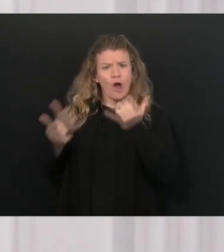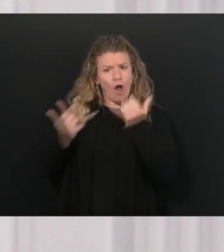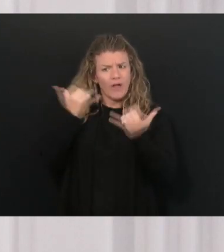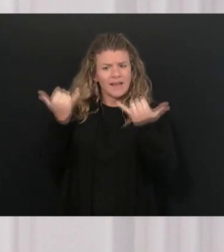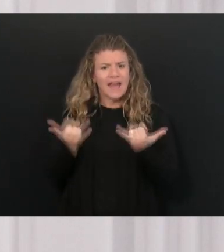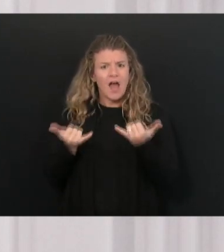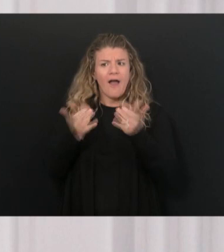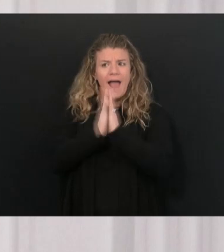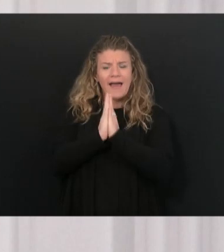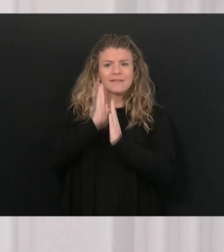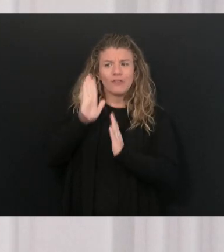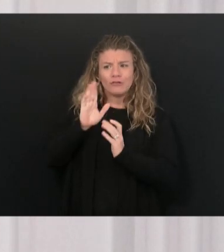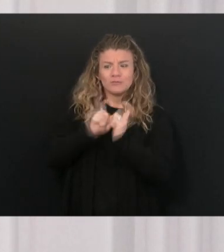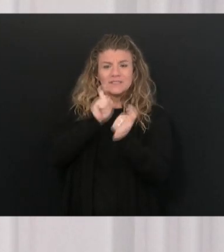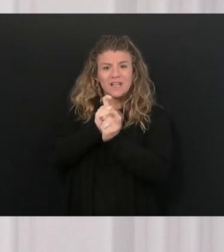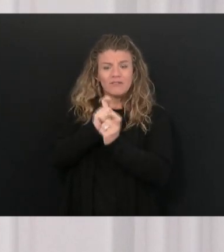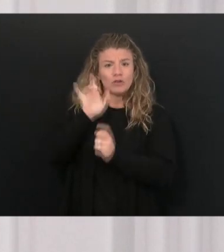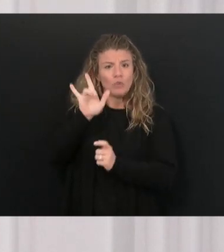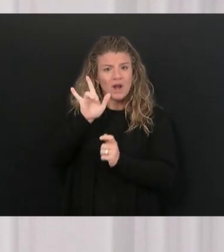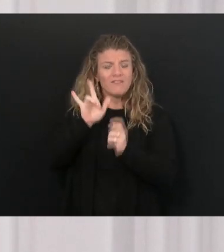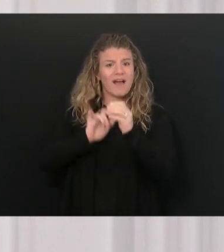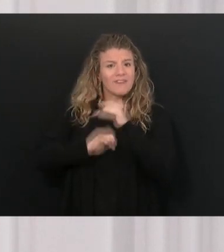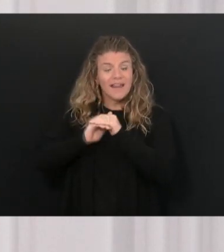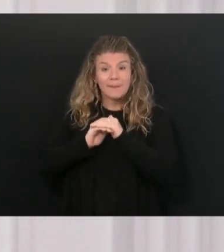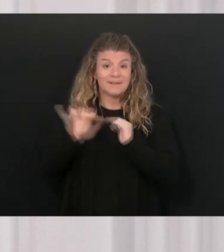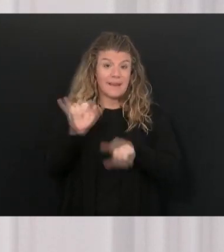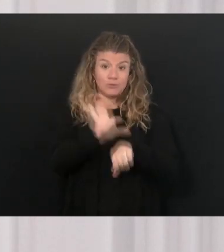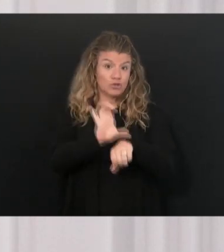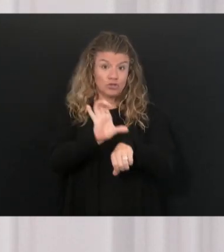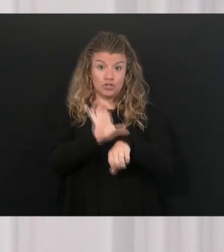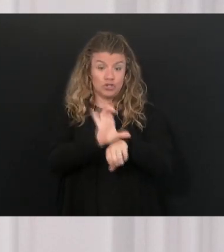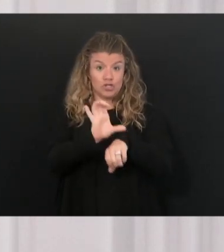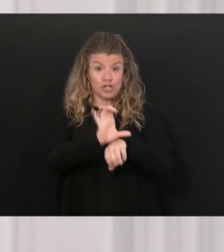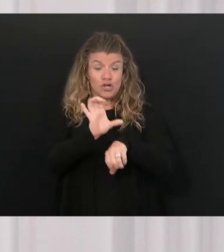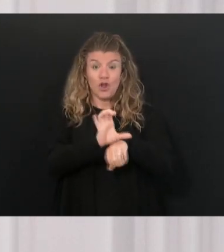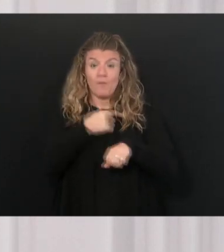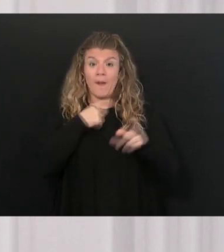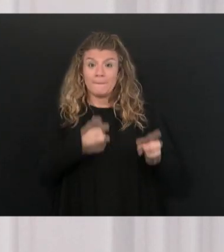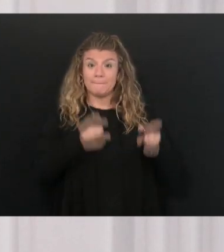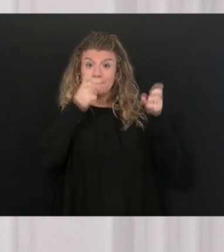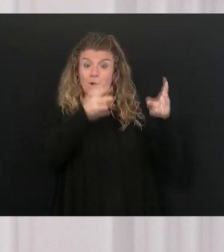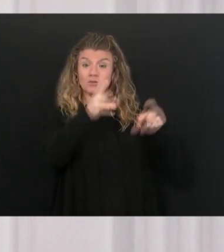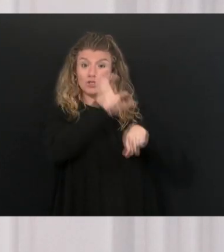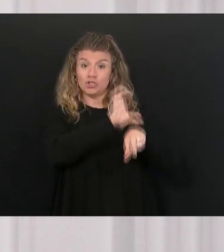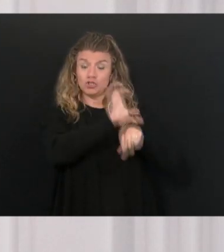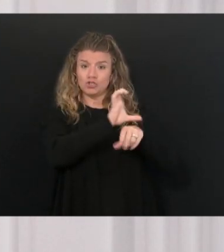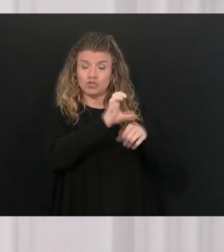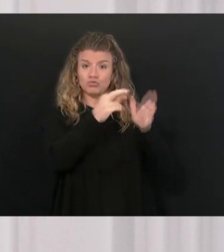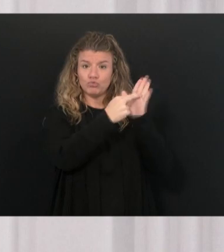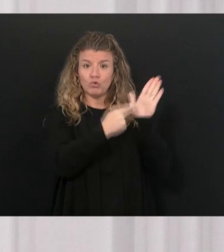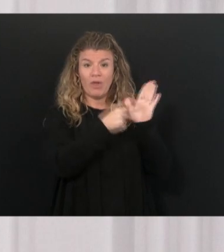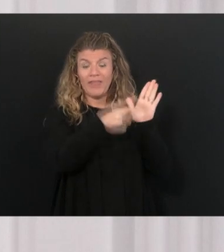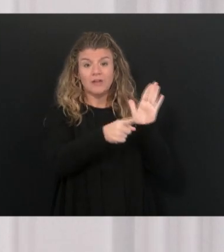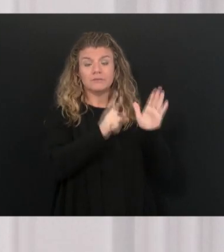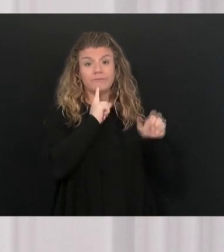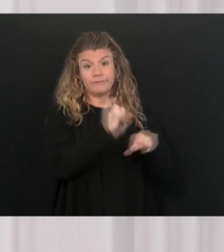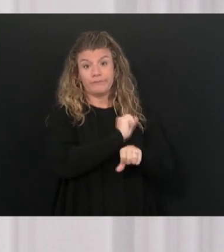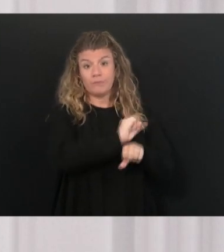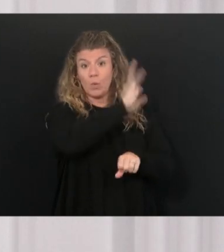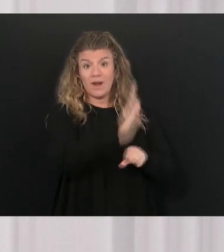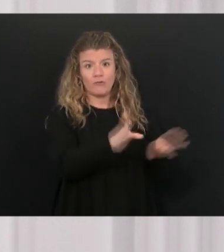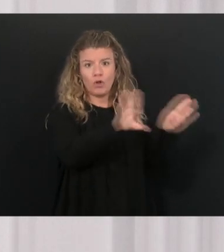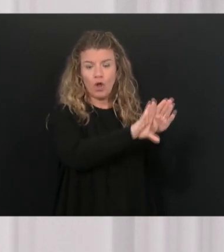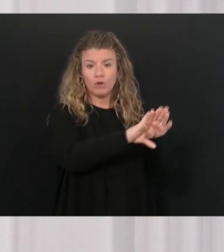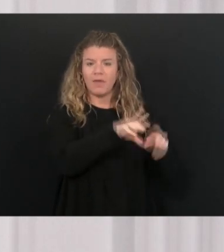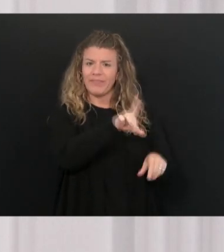asking about the 25 limit. The same thing with churches. When we put out the guidelines for the churches, although we'd never closed them, we had many ask about